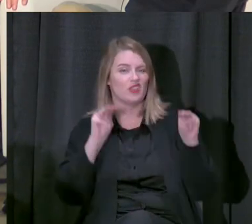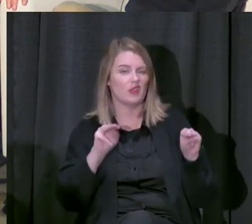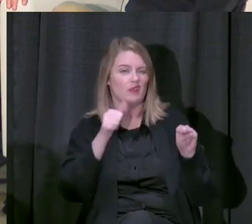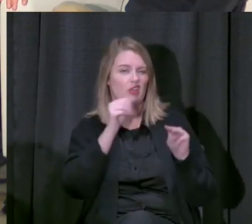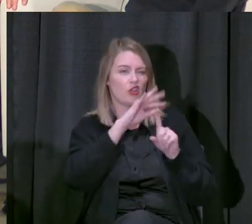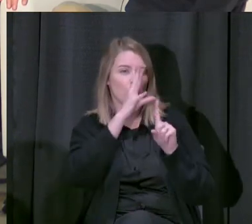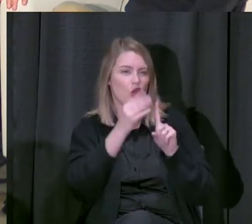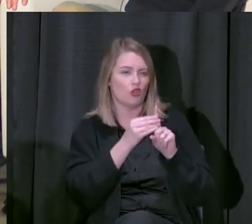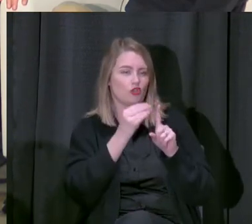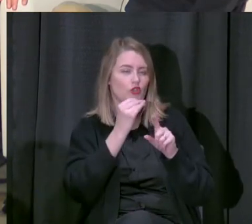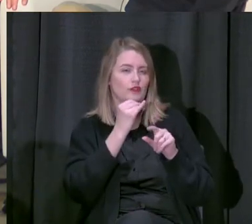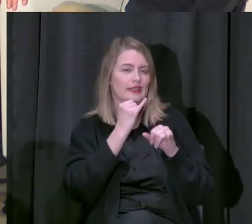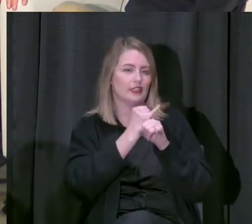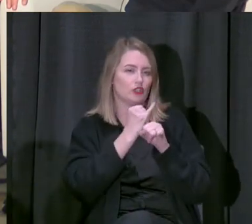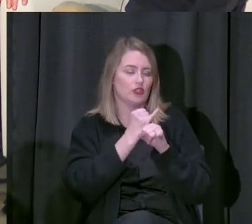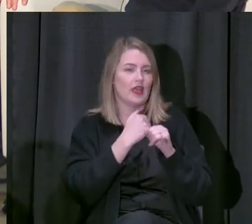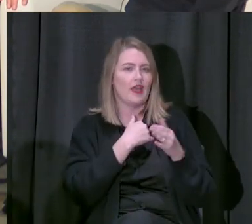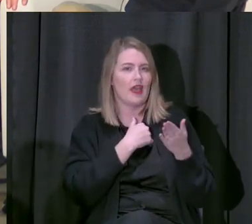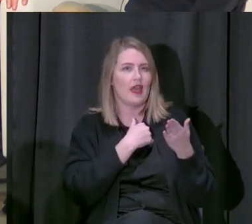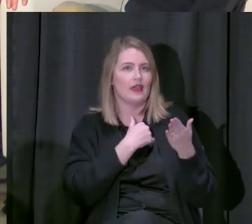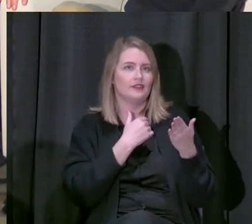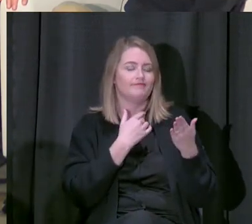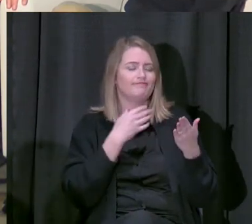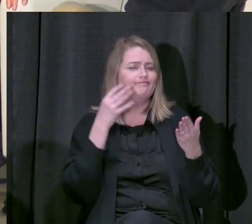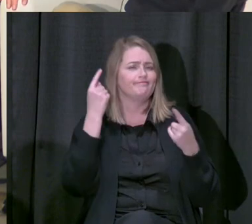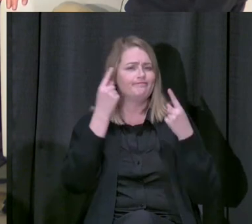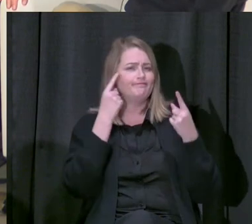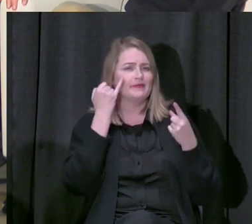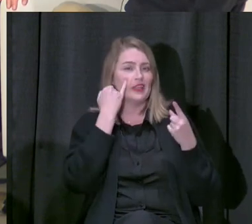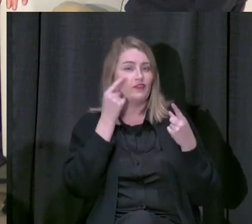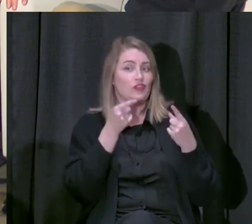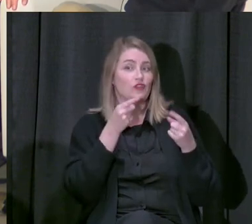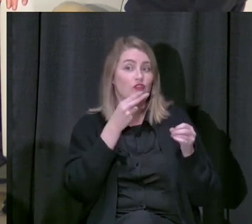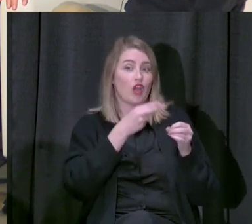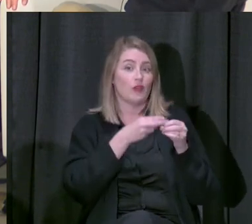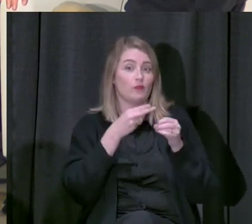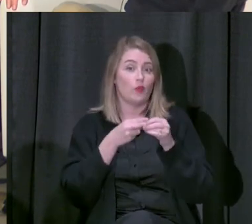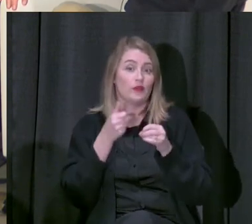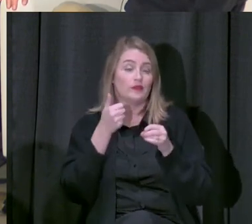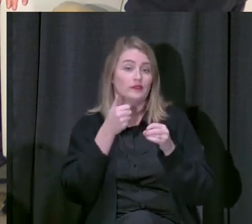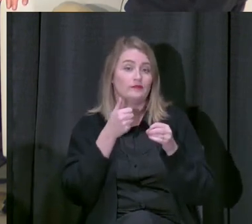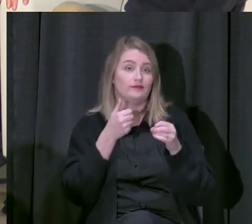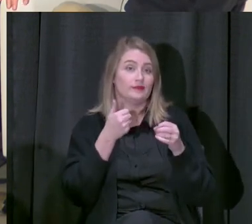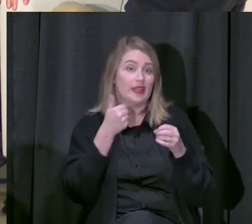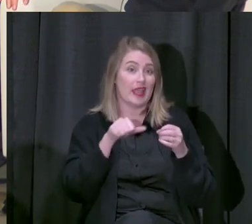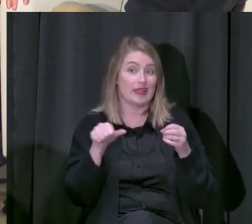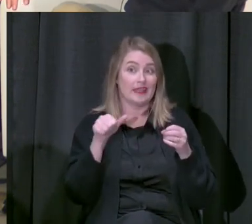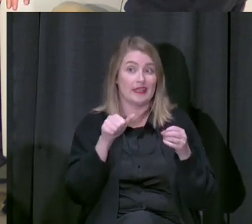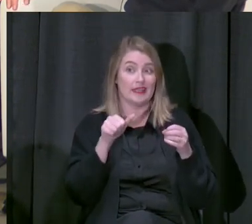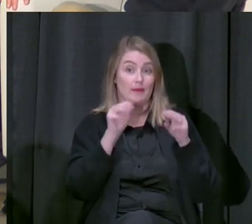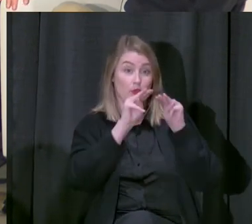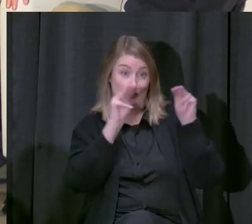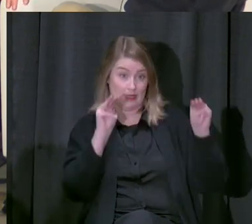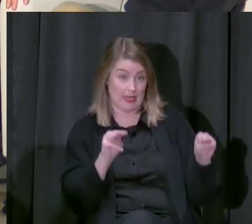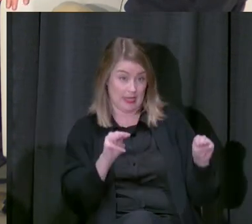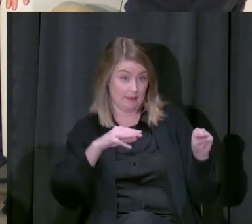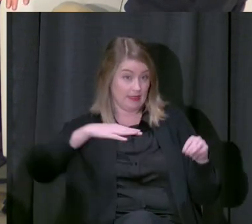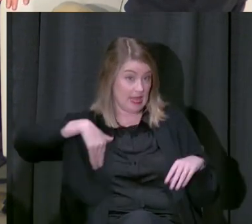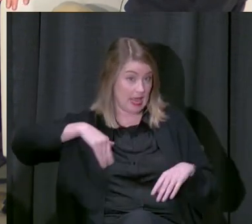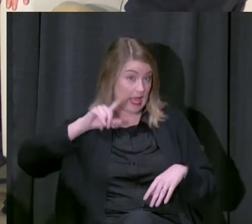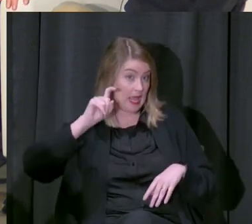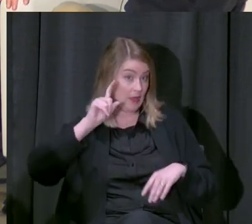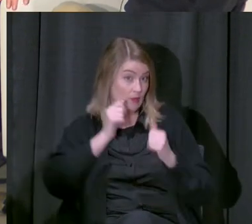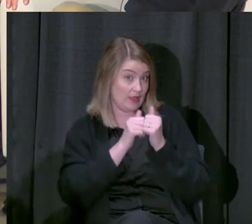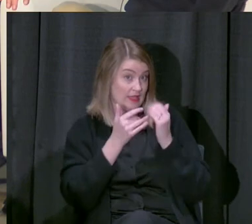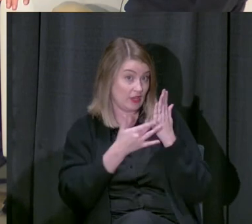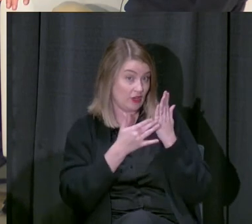cultural institutions, and I'm wondering whether you've onboarded any museums with this technology, and